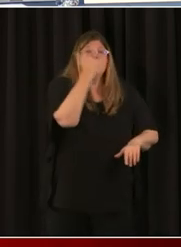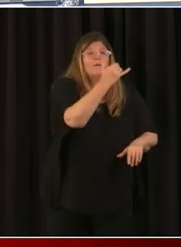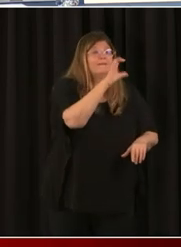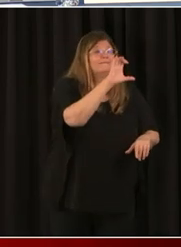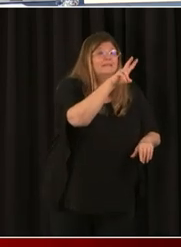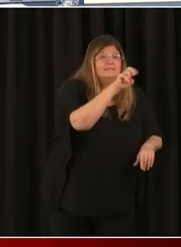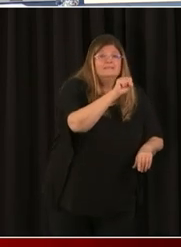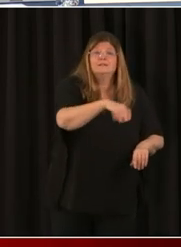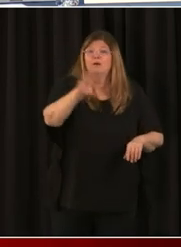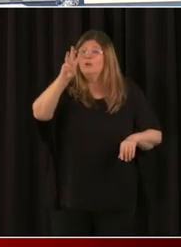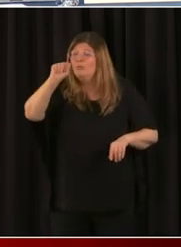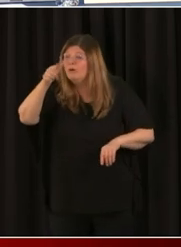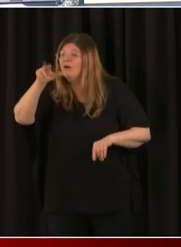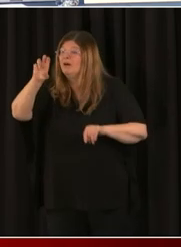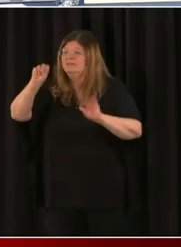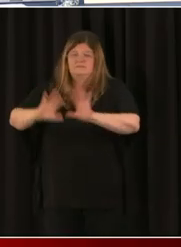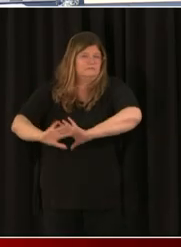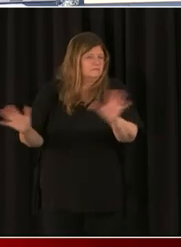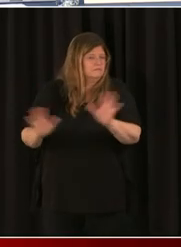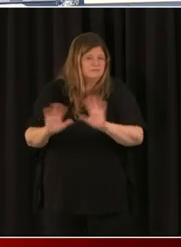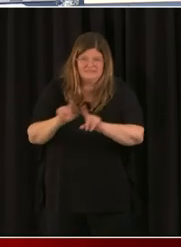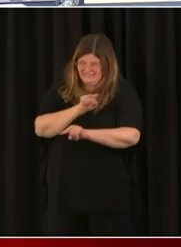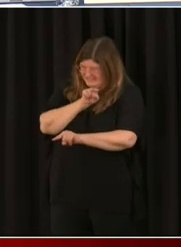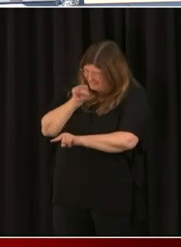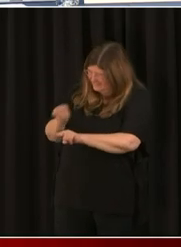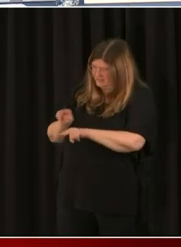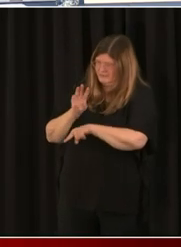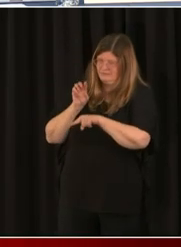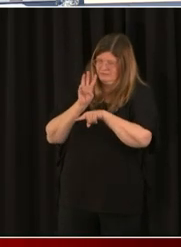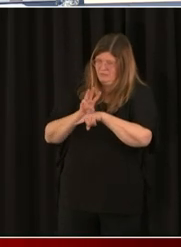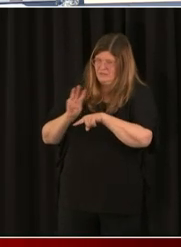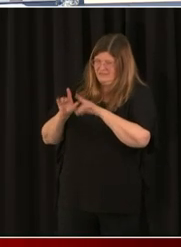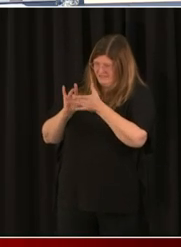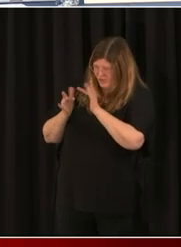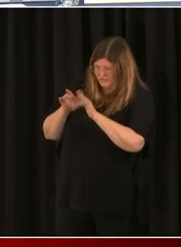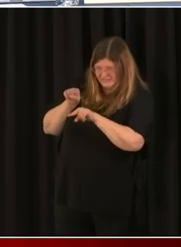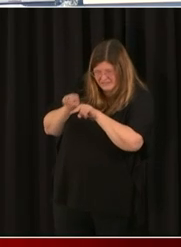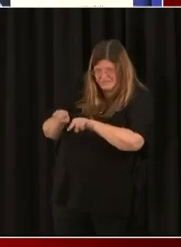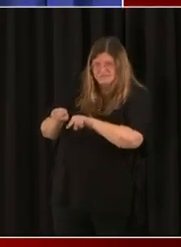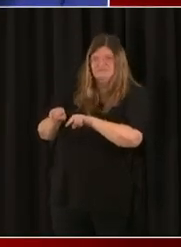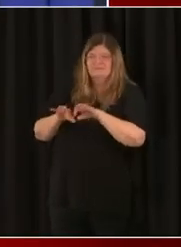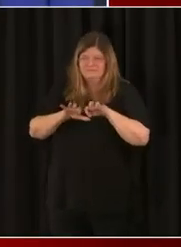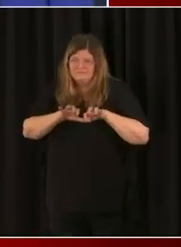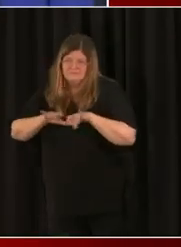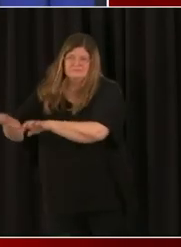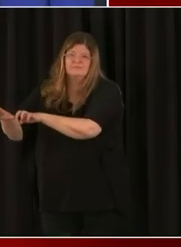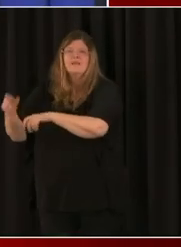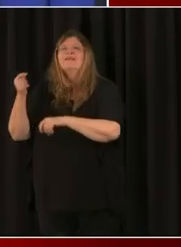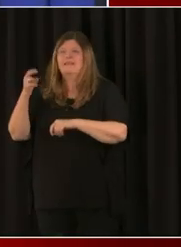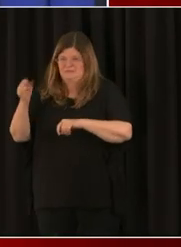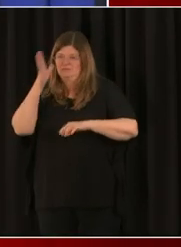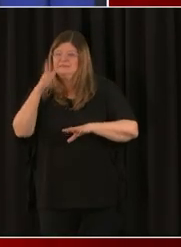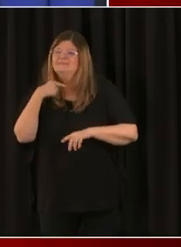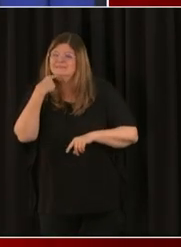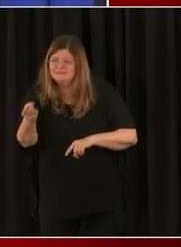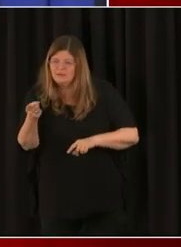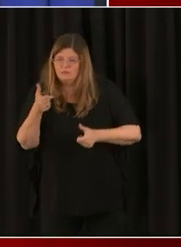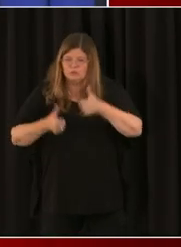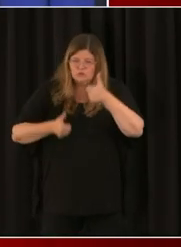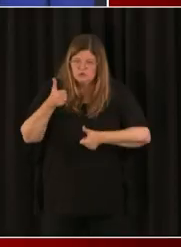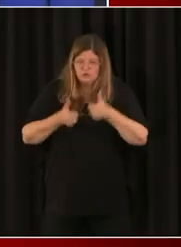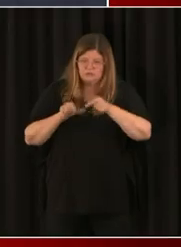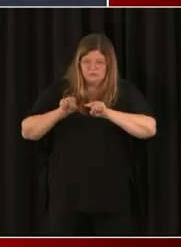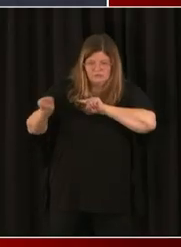the different phases, the website will still be your portal of entry. Yes. Dr. Nesbitt, do you have